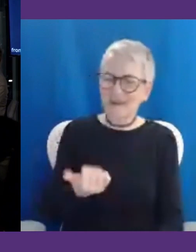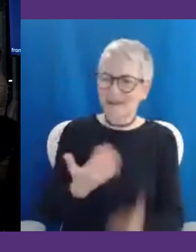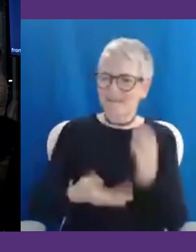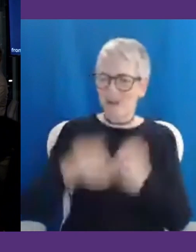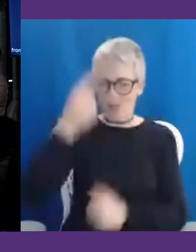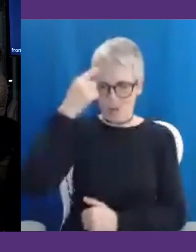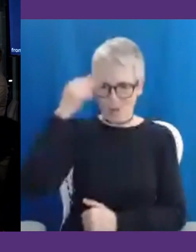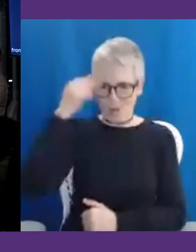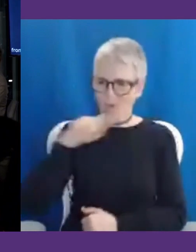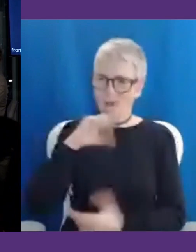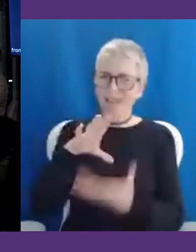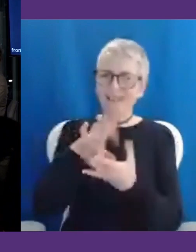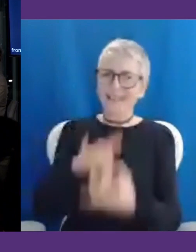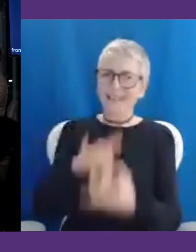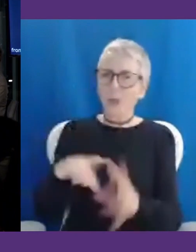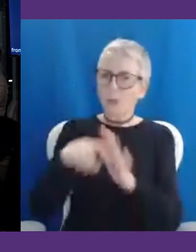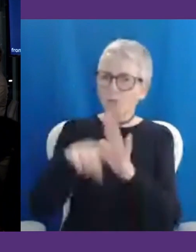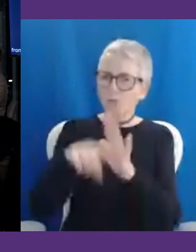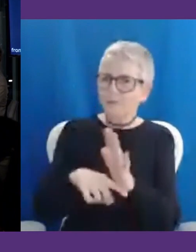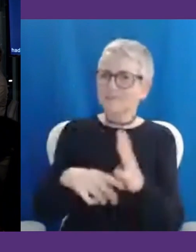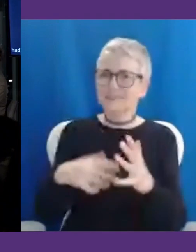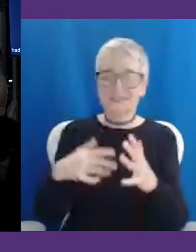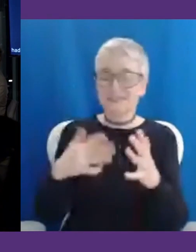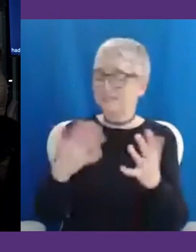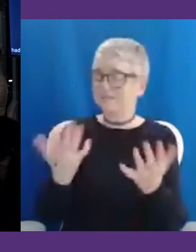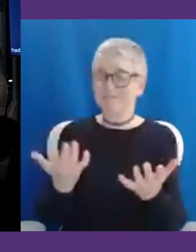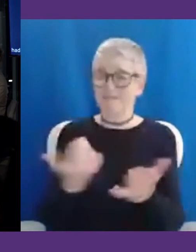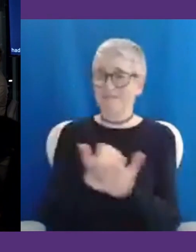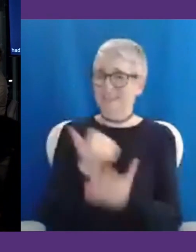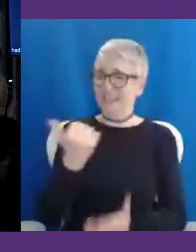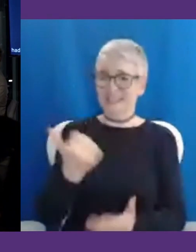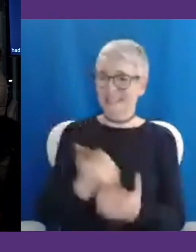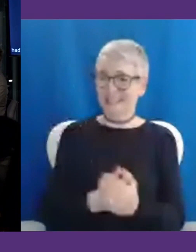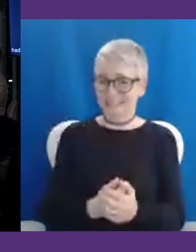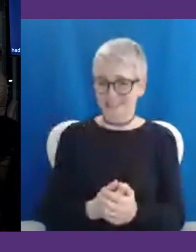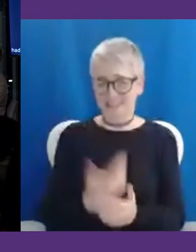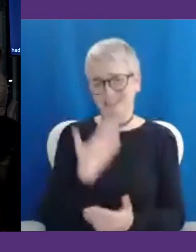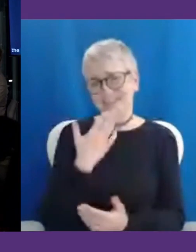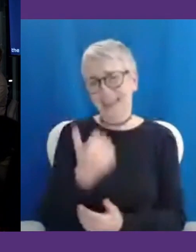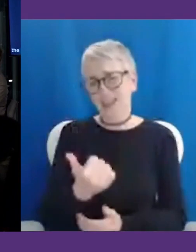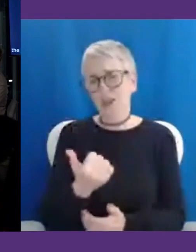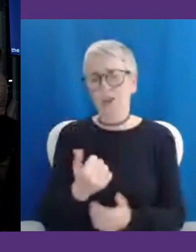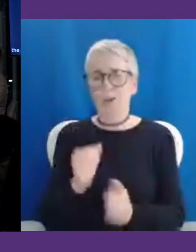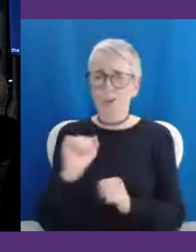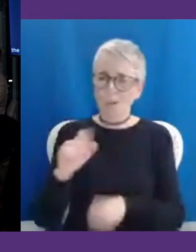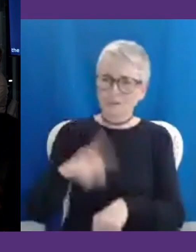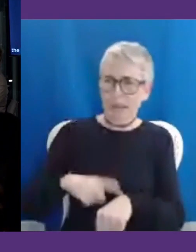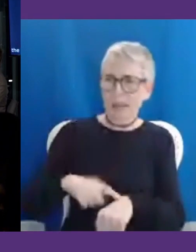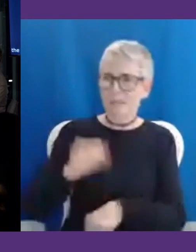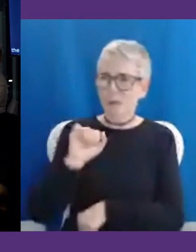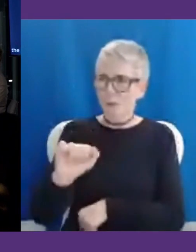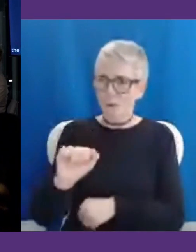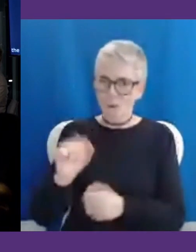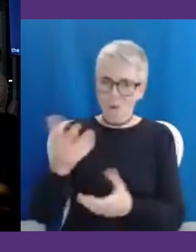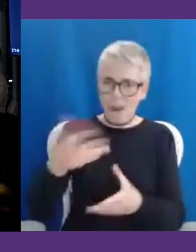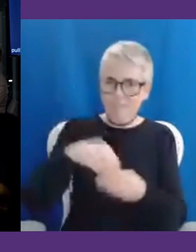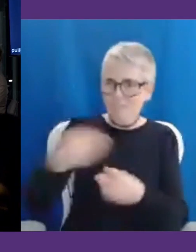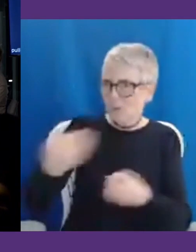from, but that was a great way of pulling it together. So thank you so much for your time and your input. It was really fantastic to hear from you. Thank you. Thank